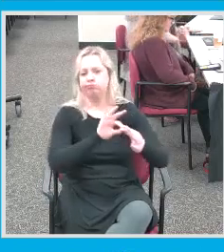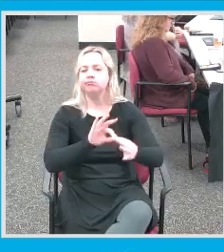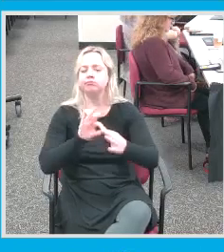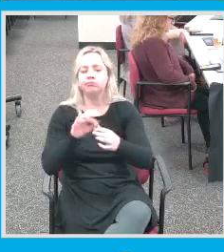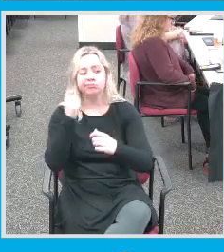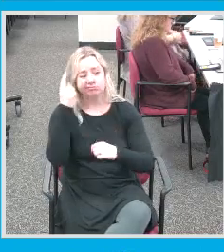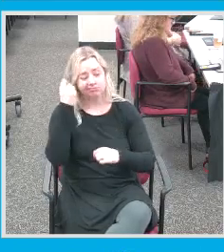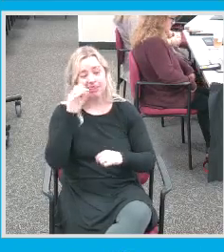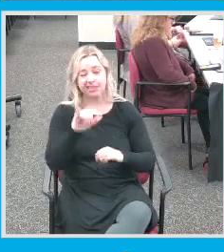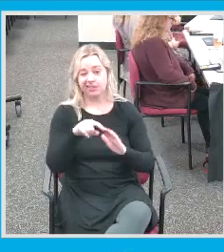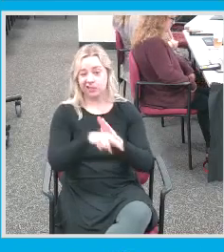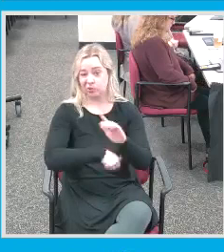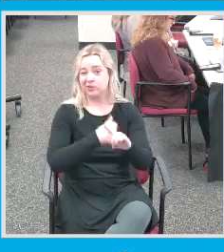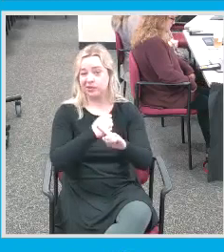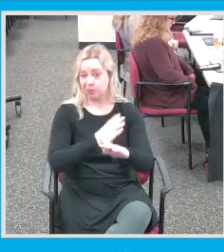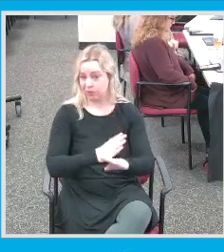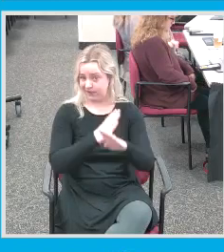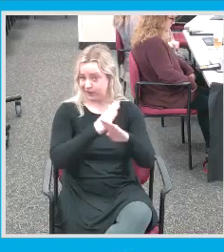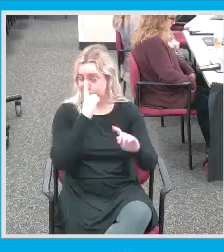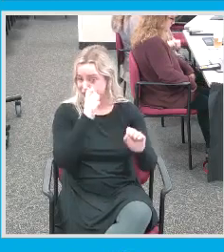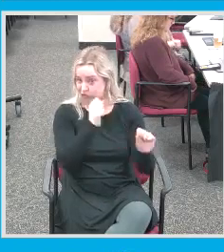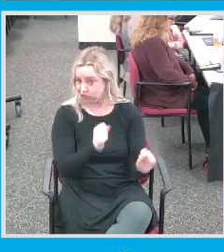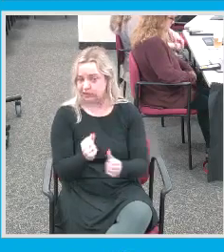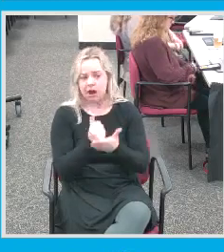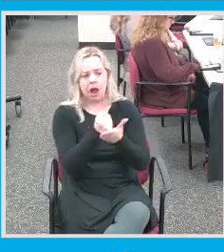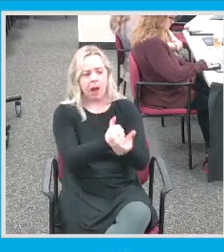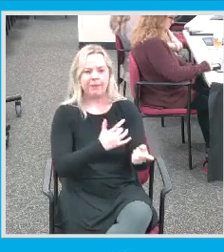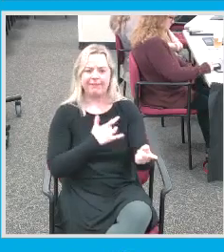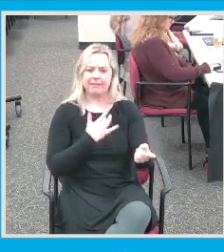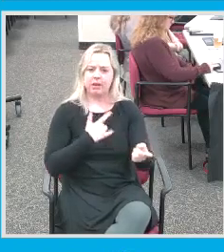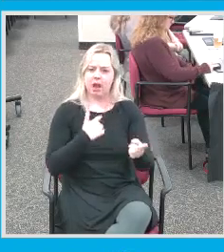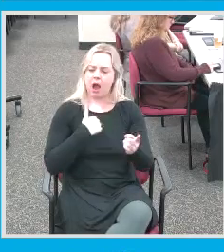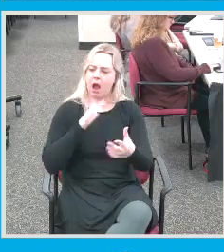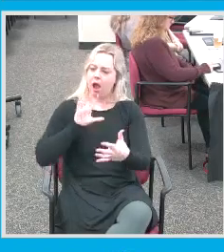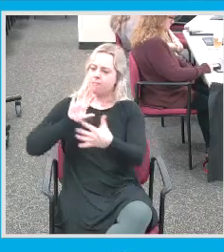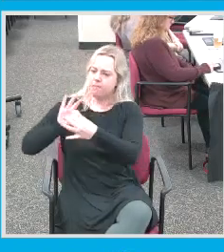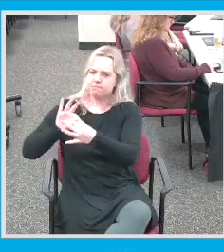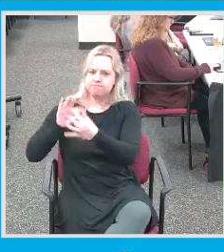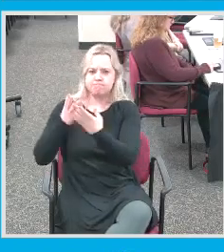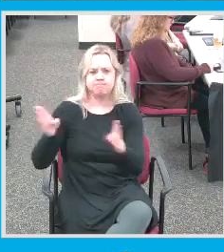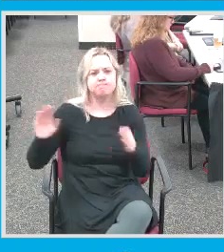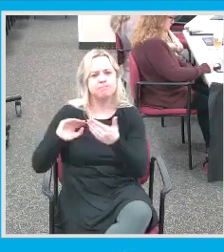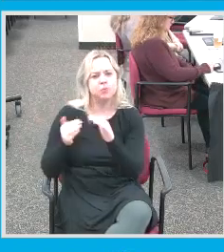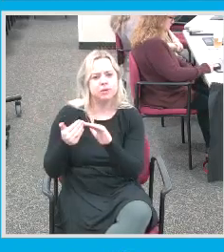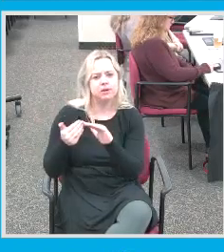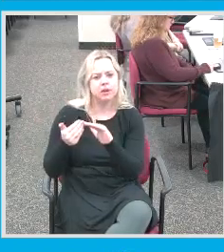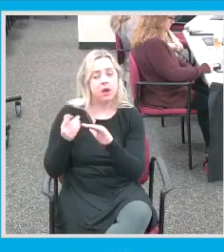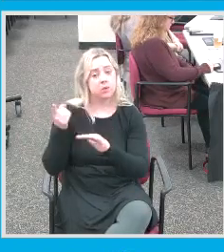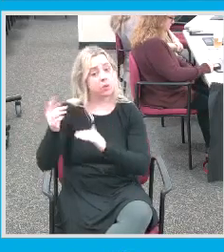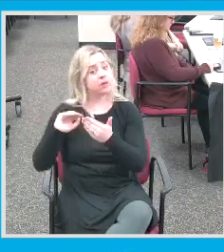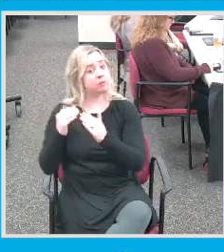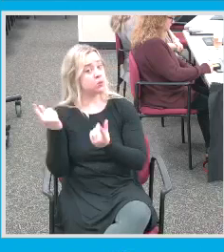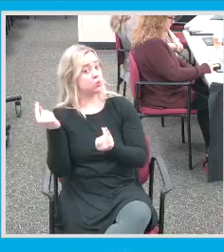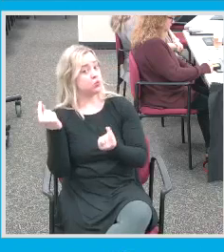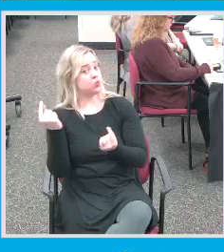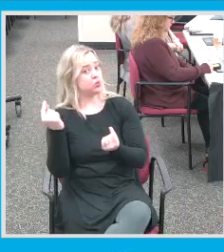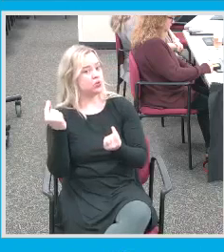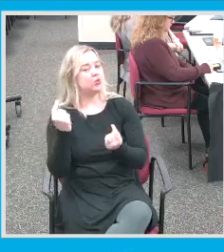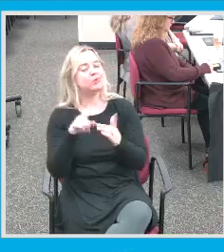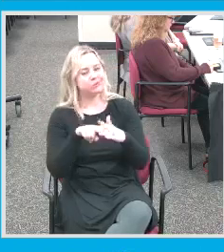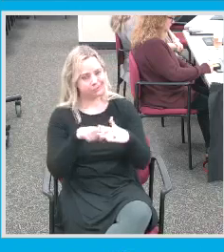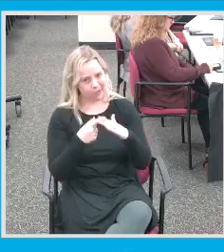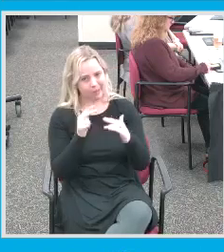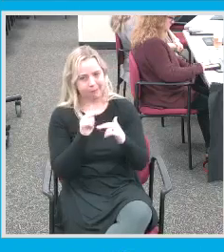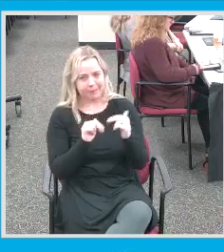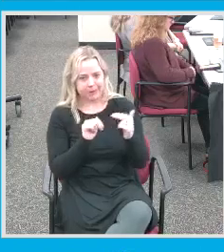prevention strategy, developing a sense of belonging in a community. And so what can the community do? We can start building connections with